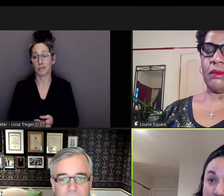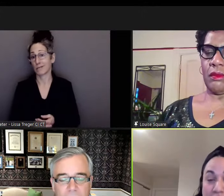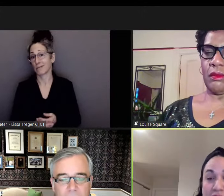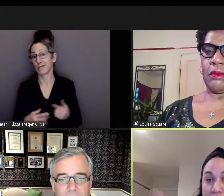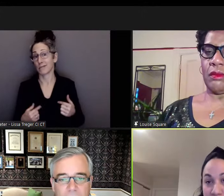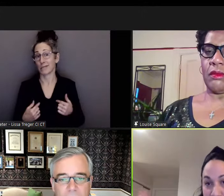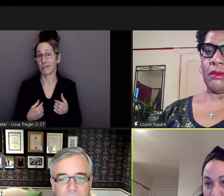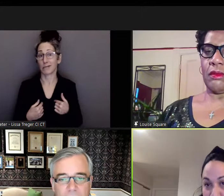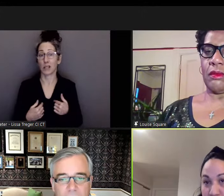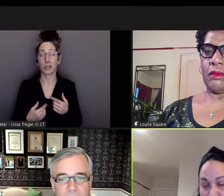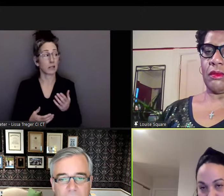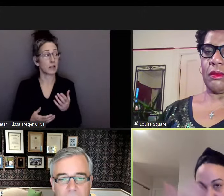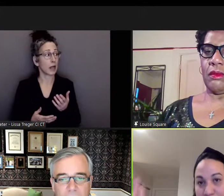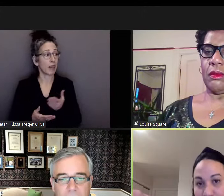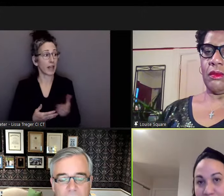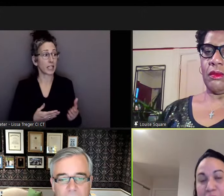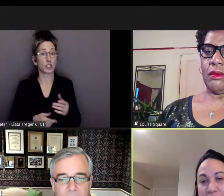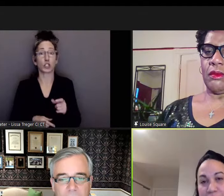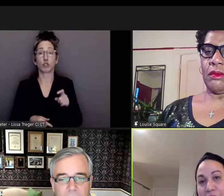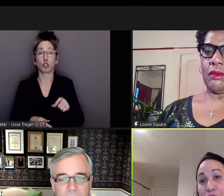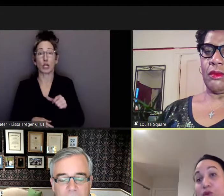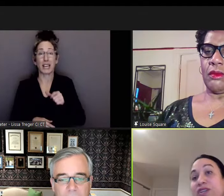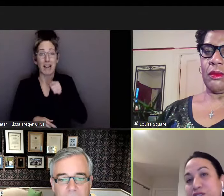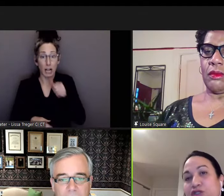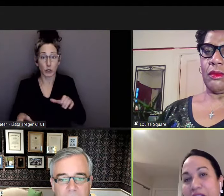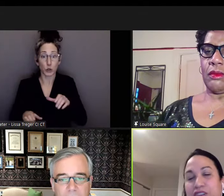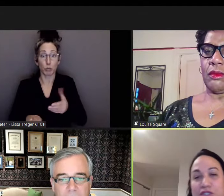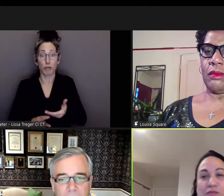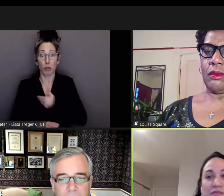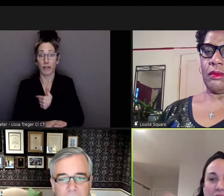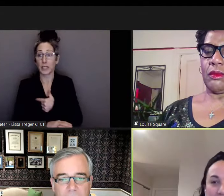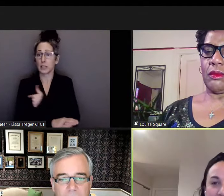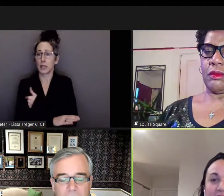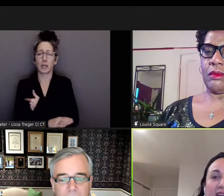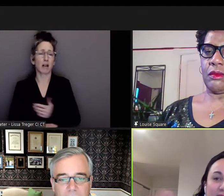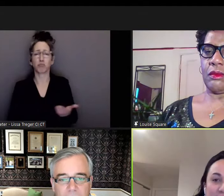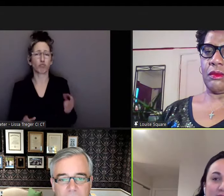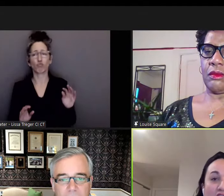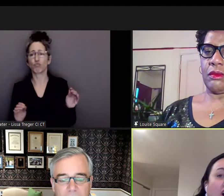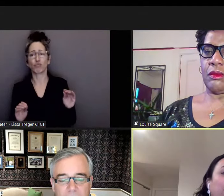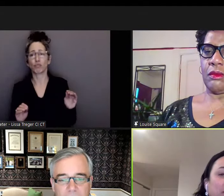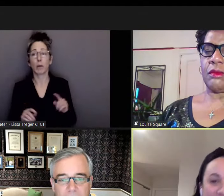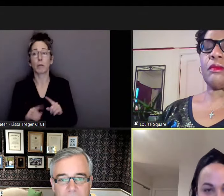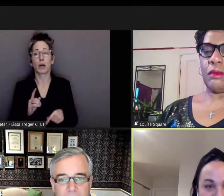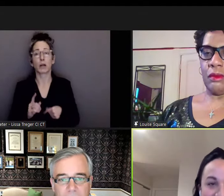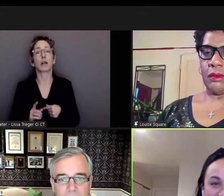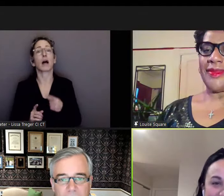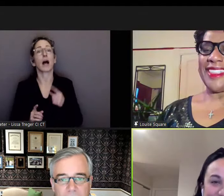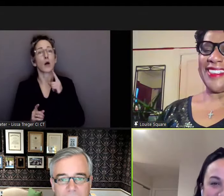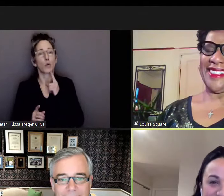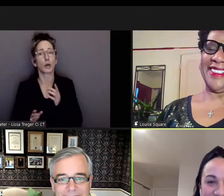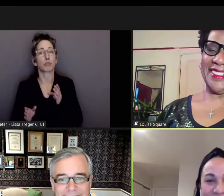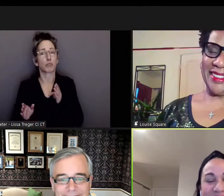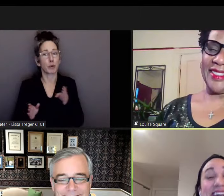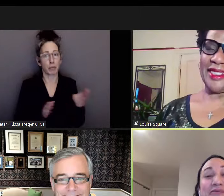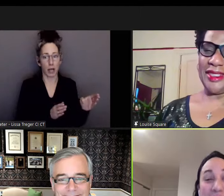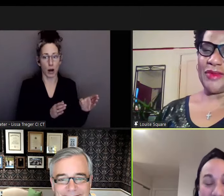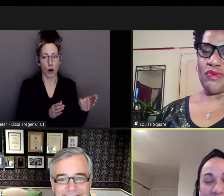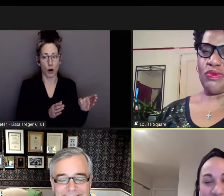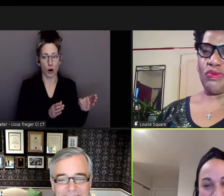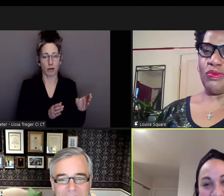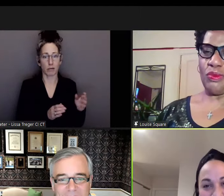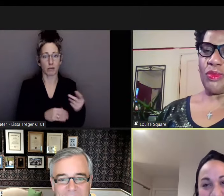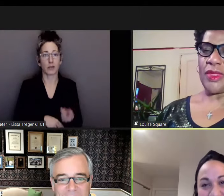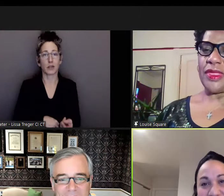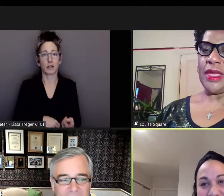would do, but be aware of, but I would try to just be off the day after the vaccine, the second